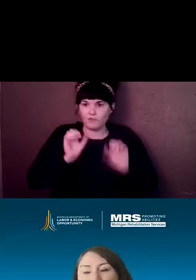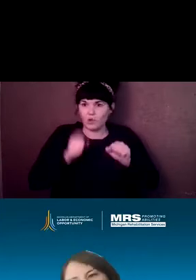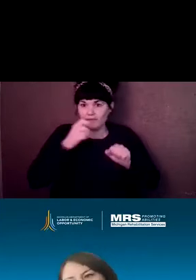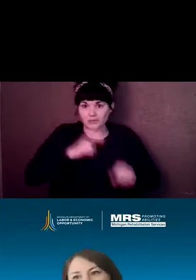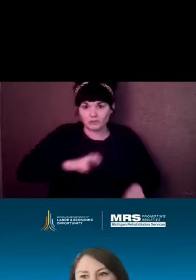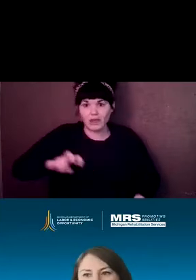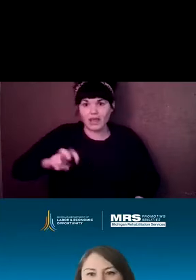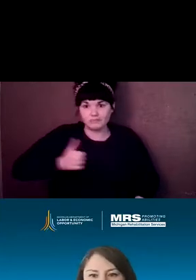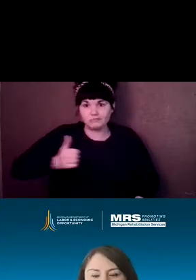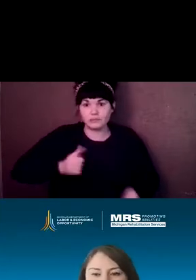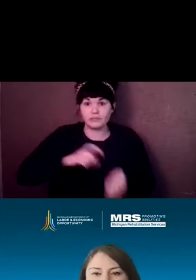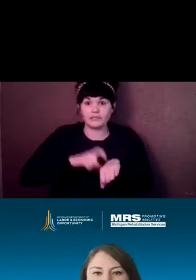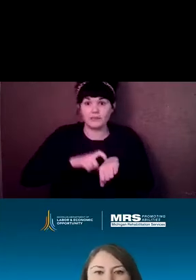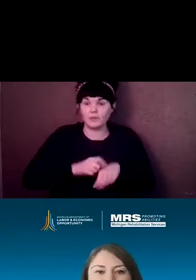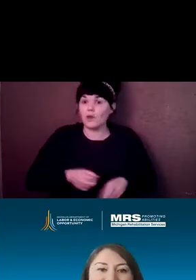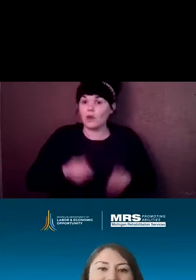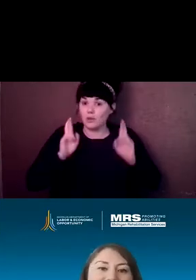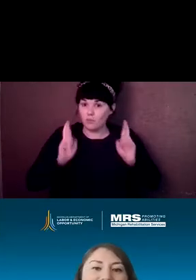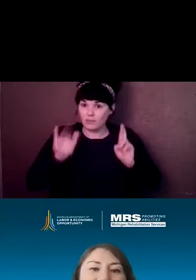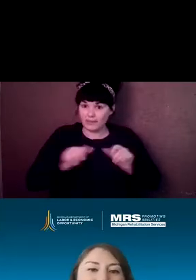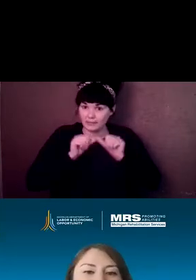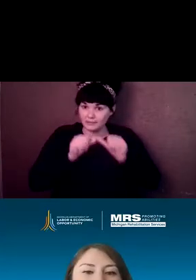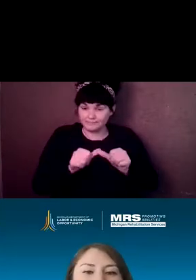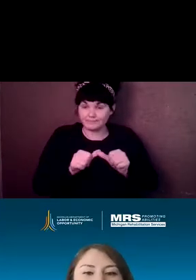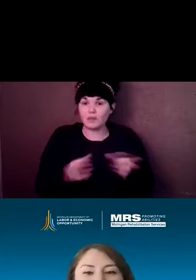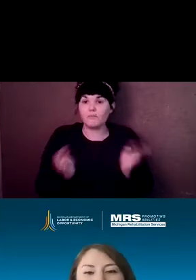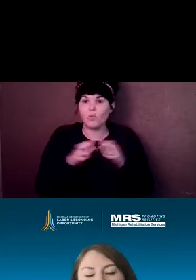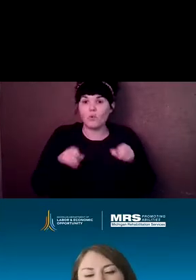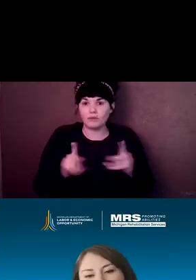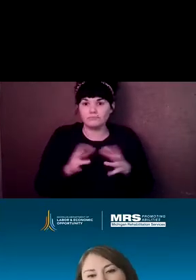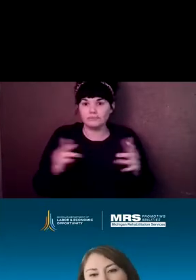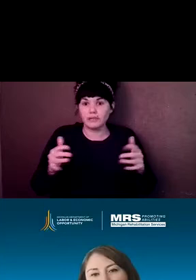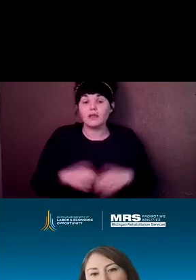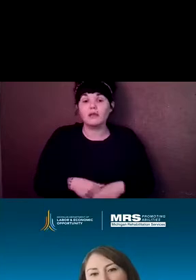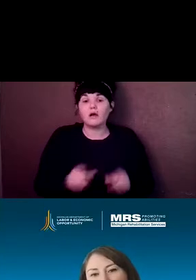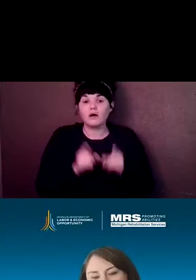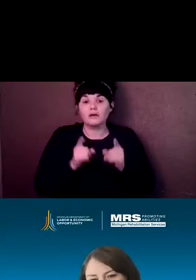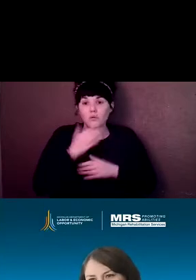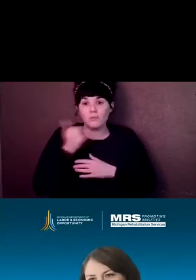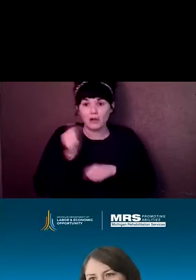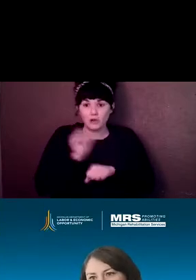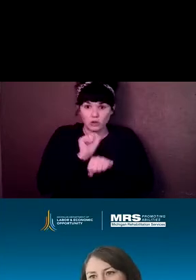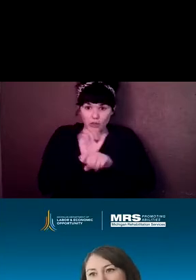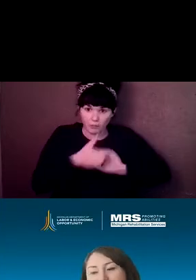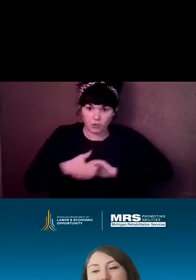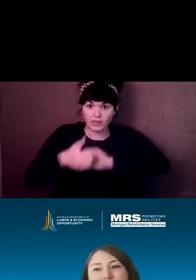So hopefully that trend increases. And then also better collaboration in work